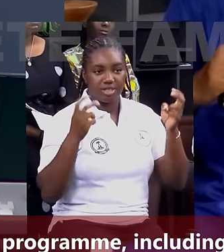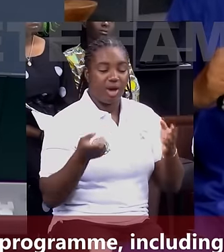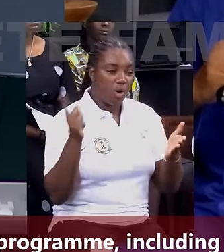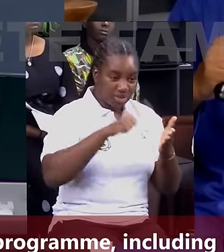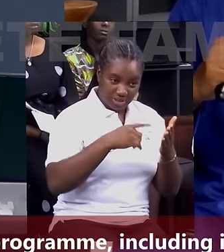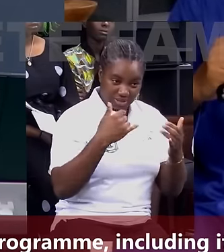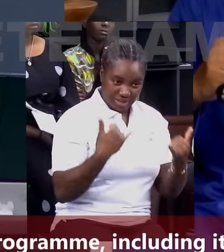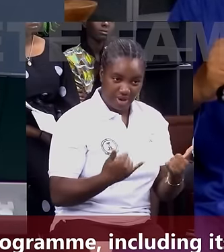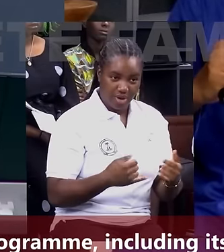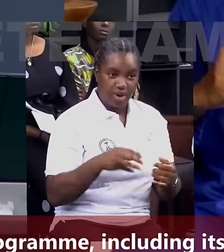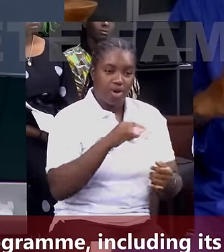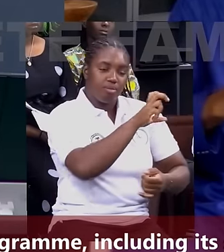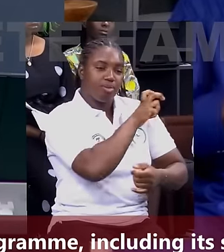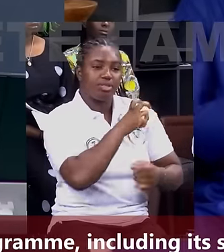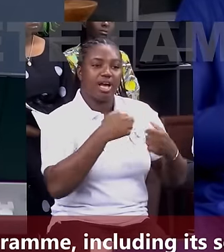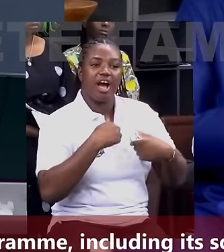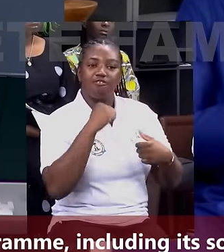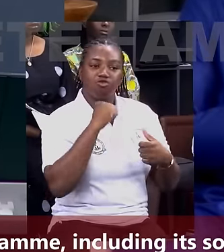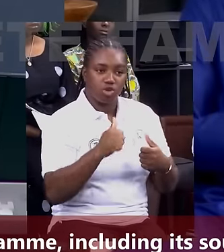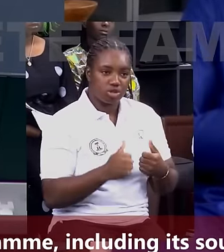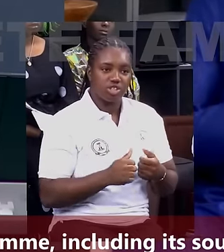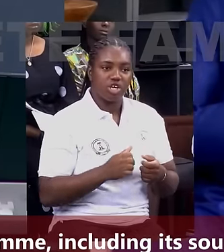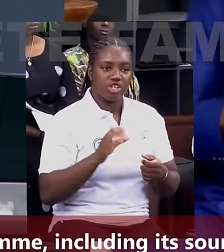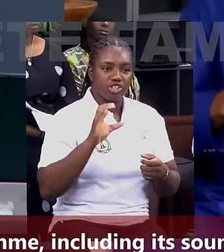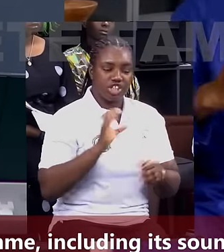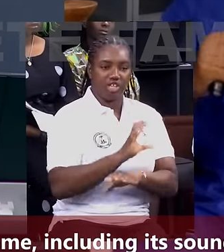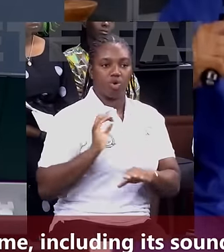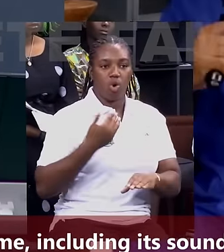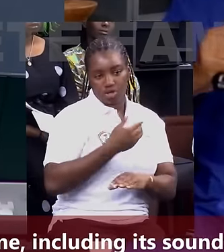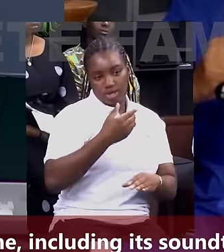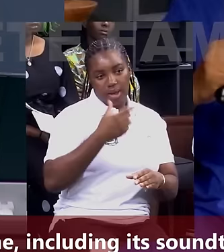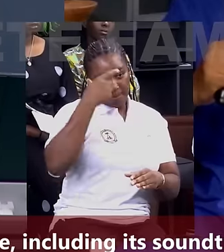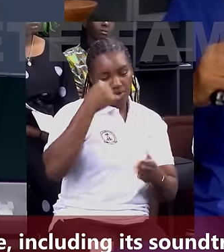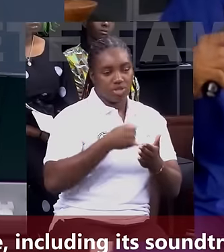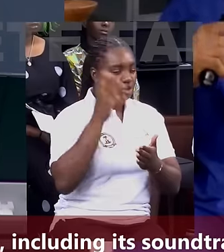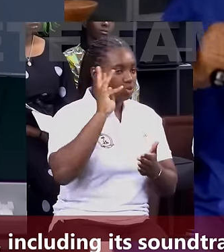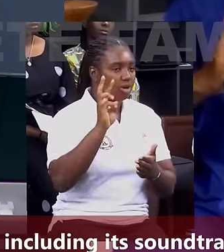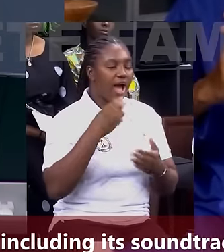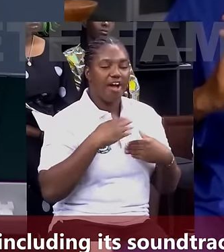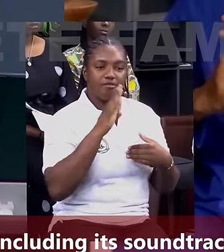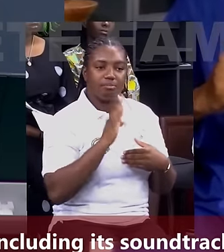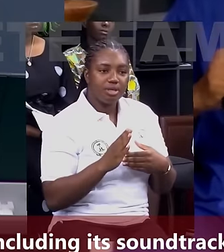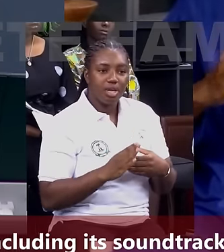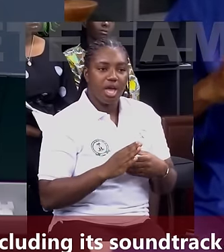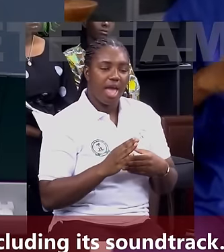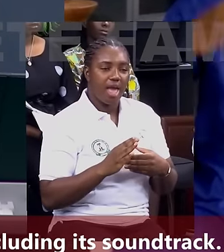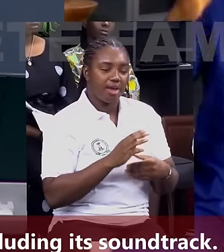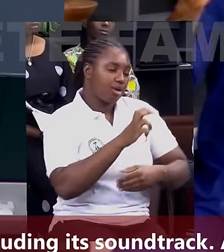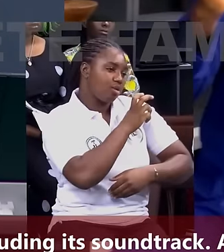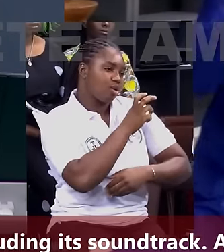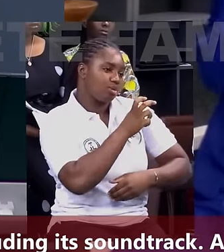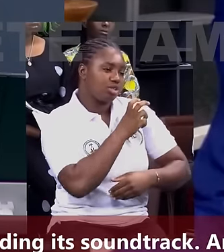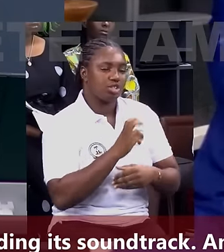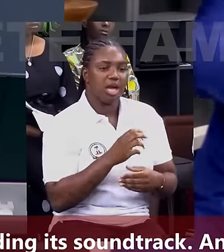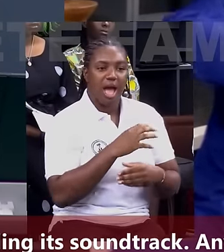today, police didn't charge us because it would have been Commissioner of Police versus Alliance Hospital or versus myself. So when